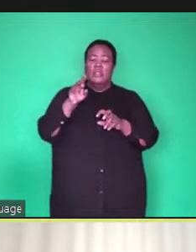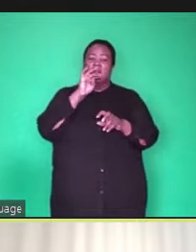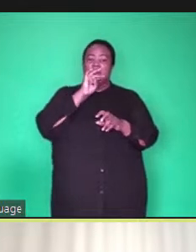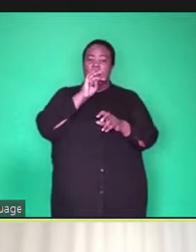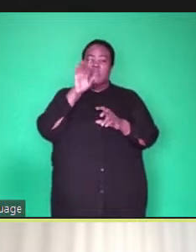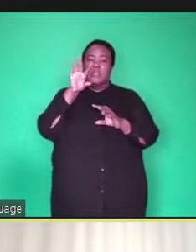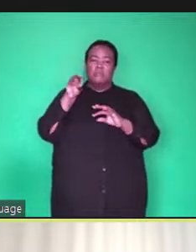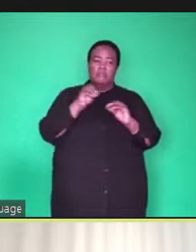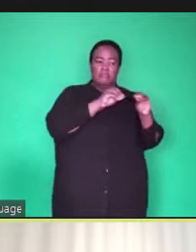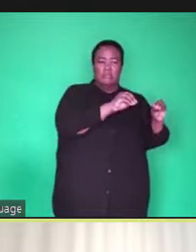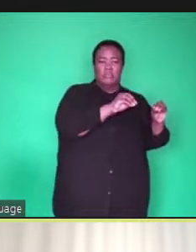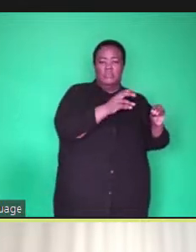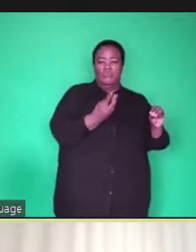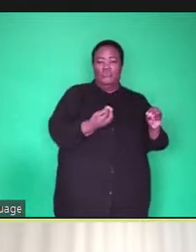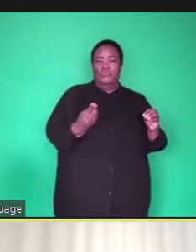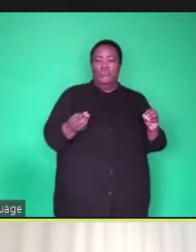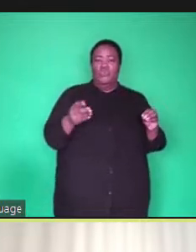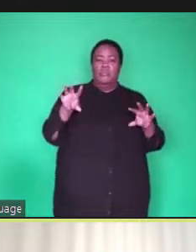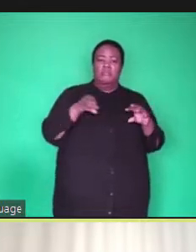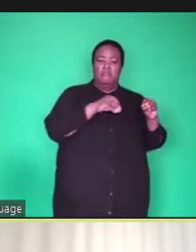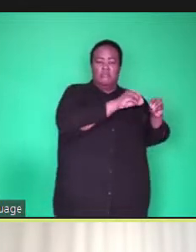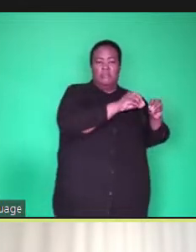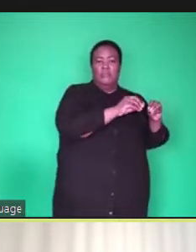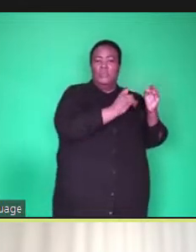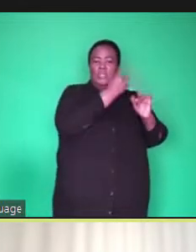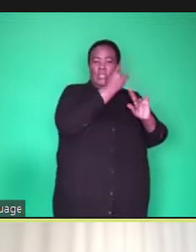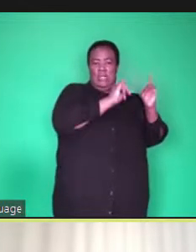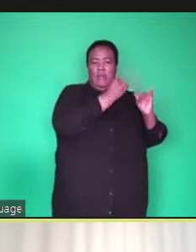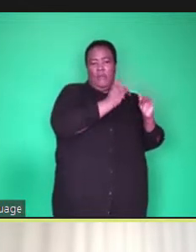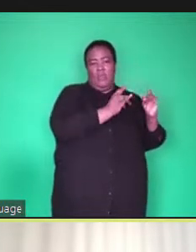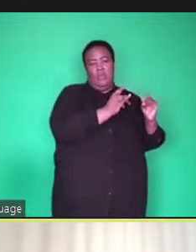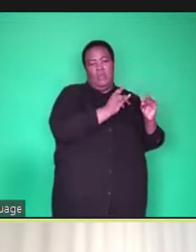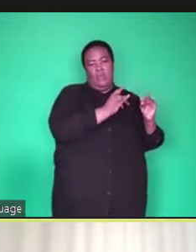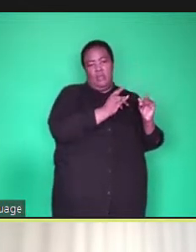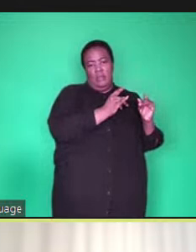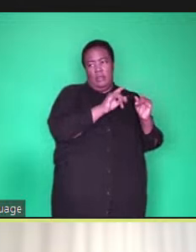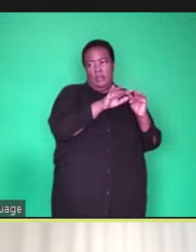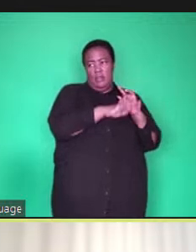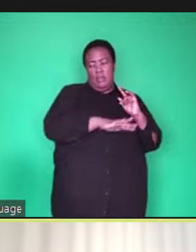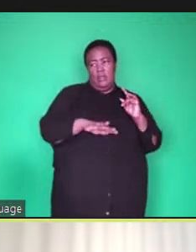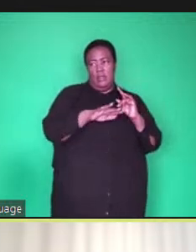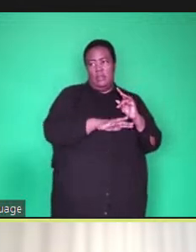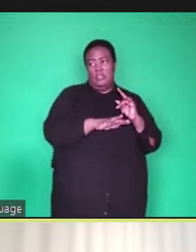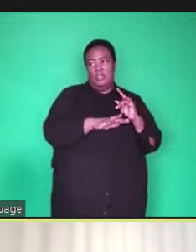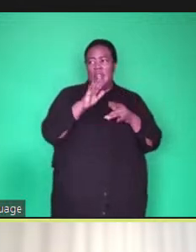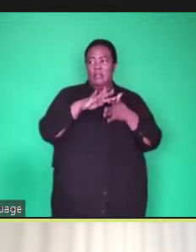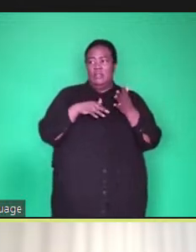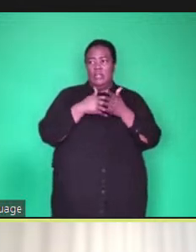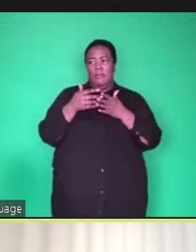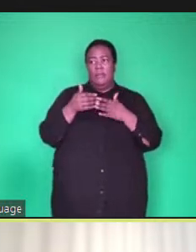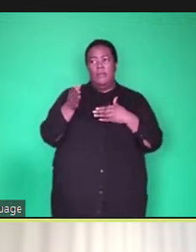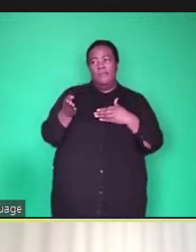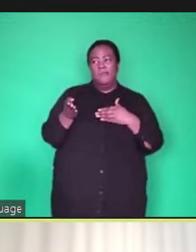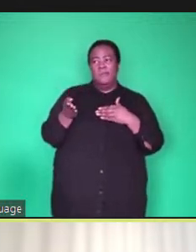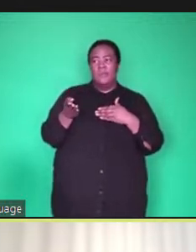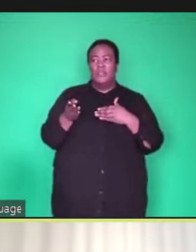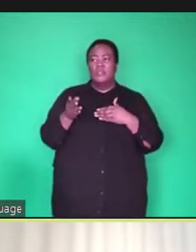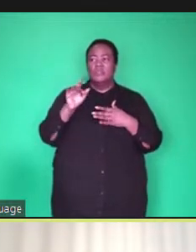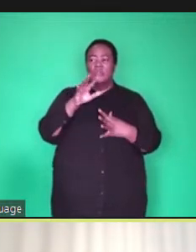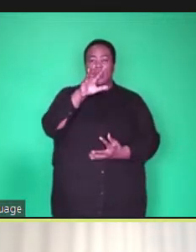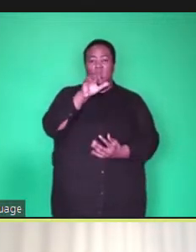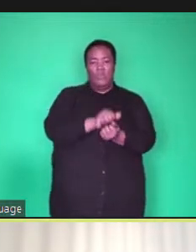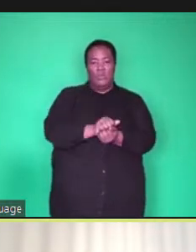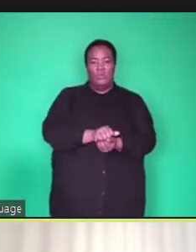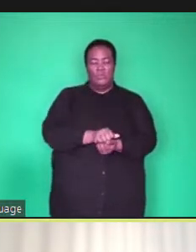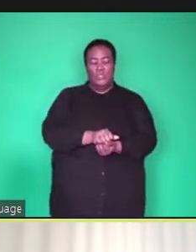ended up with children more likely to live in urban areas. And there's a table of that, which I'll skip through. So in